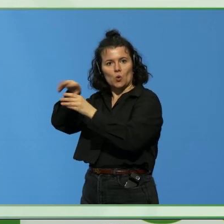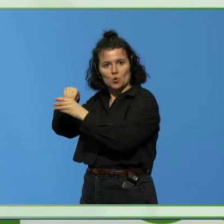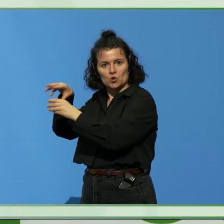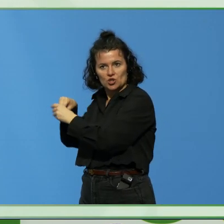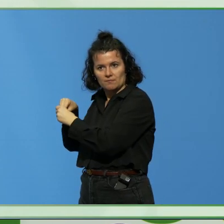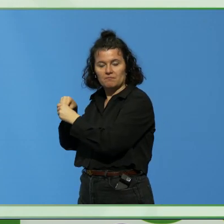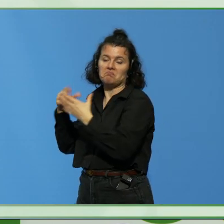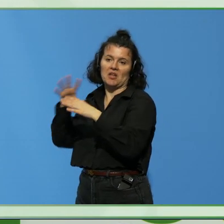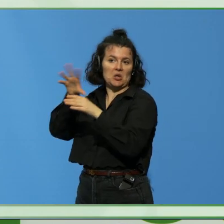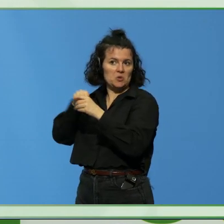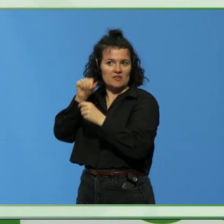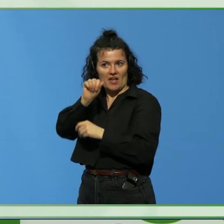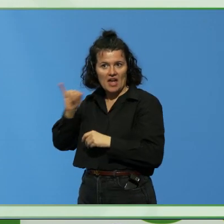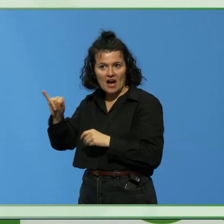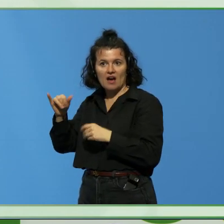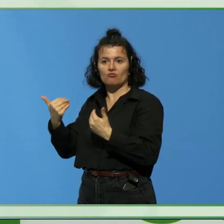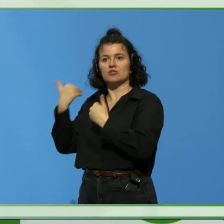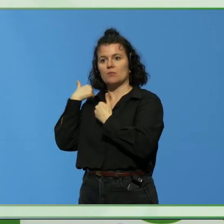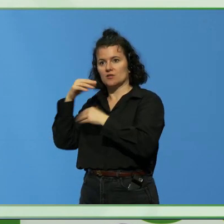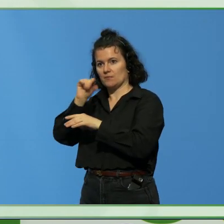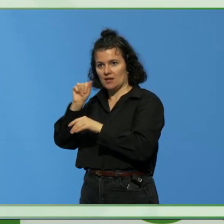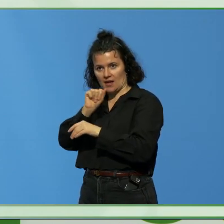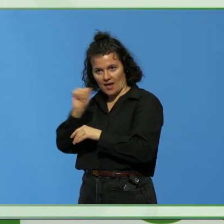inclusive AI and responsible AI.